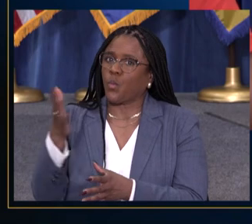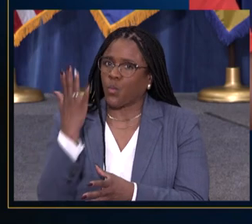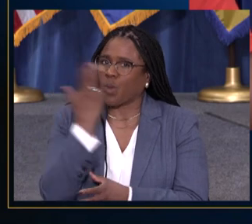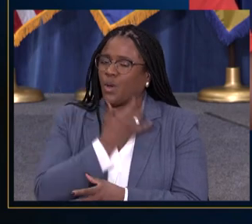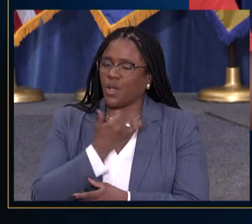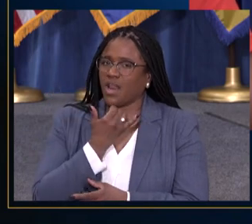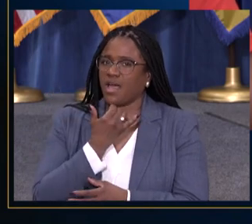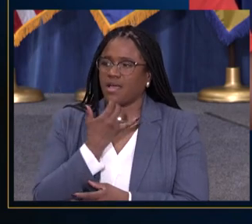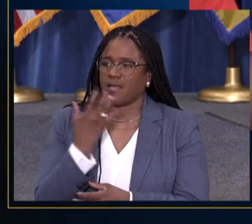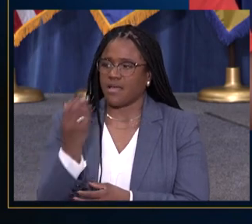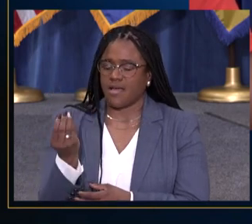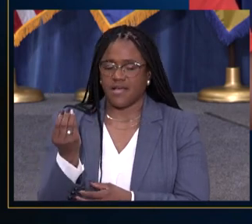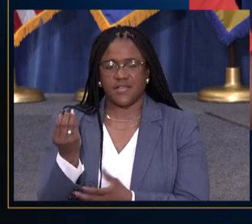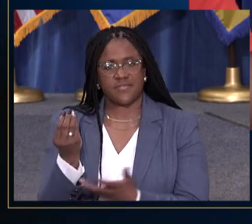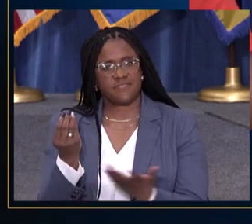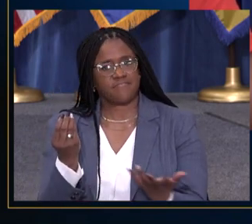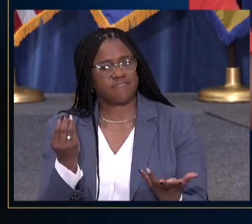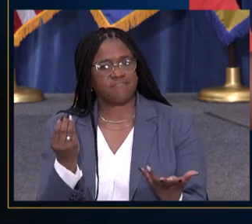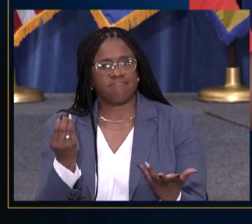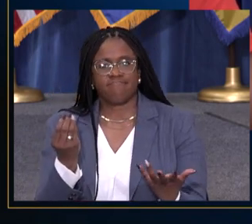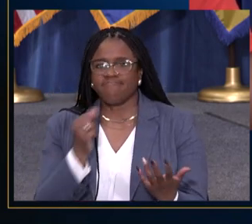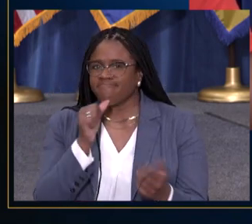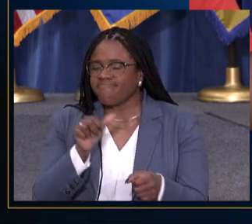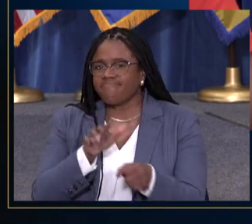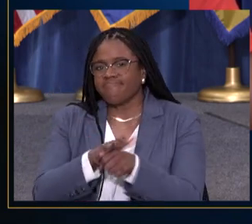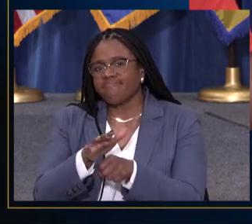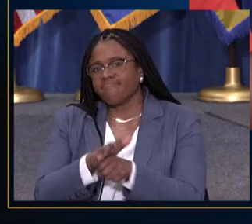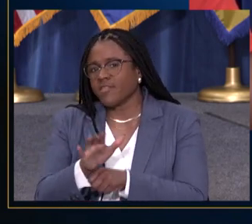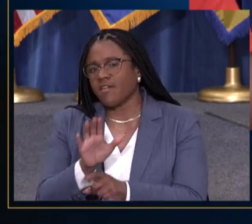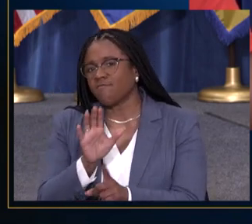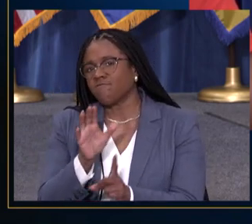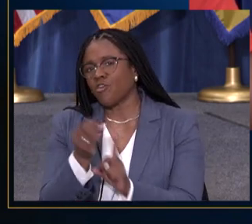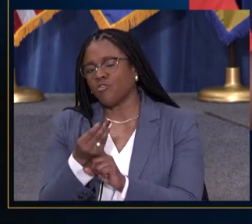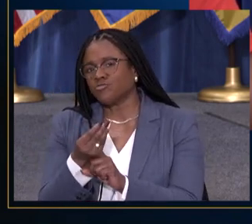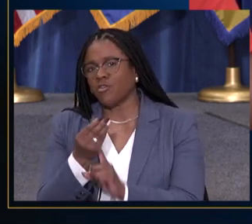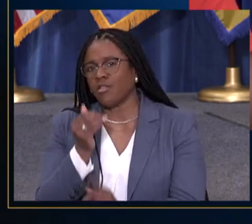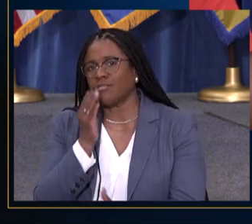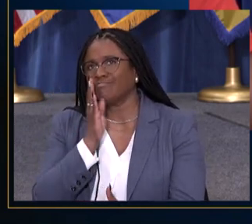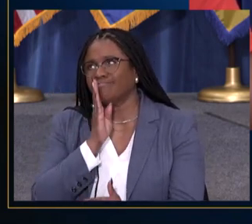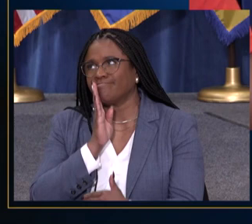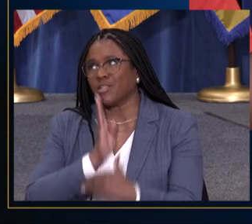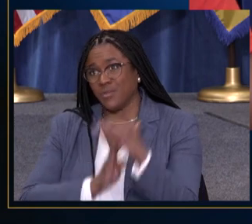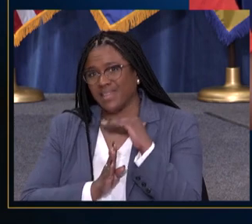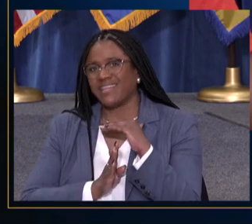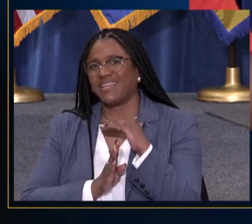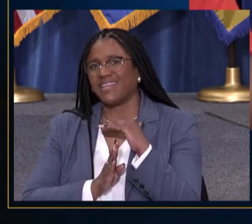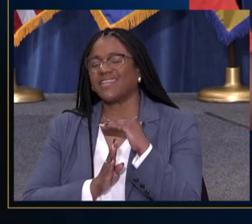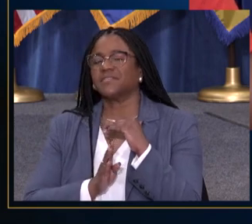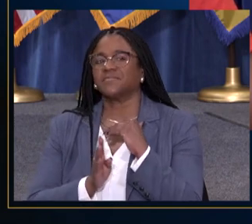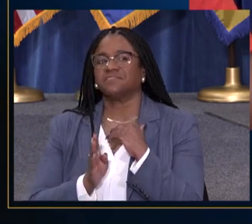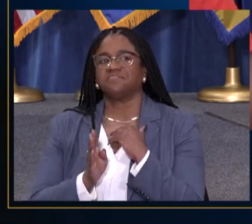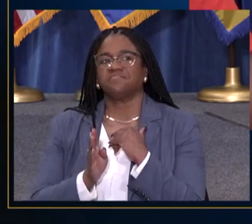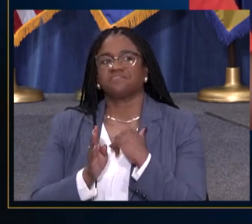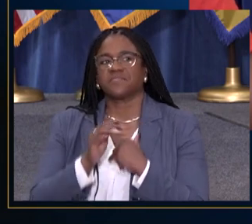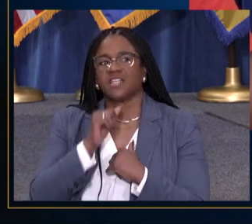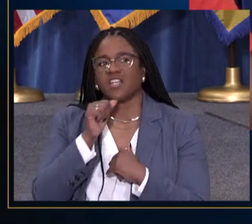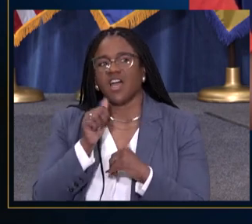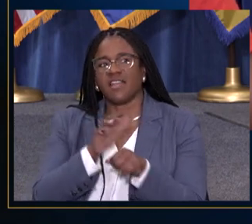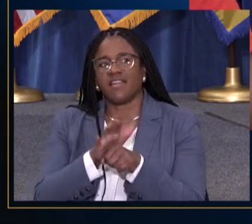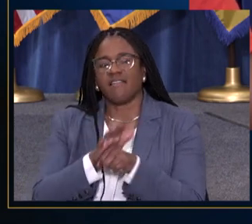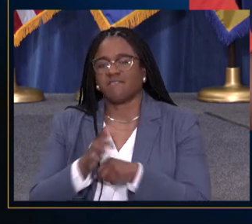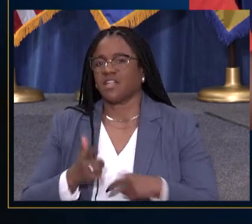like, and the lack of cultural humility, the lack of understanding of